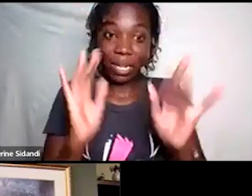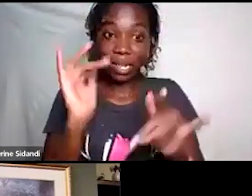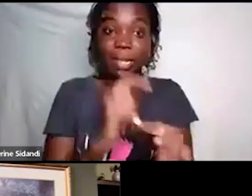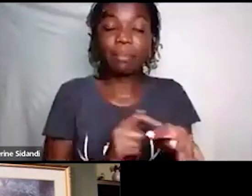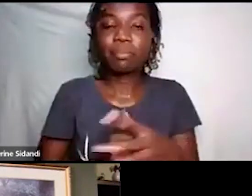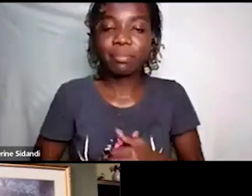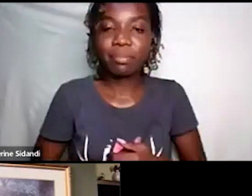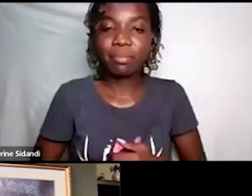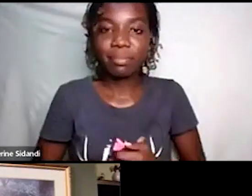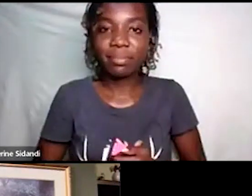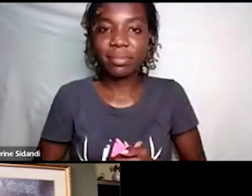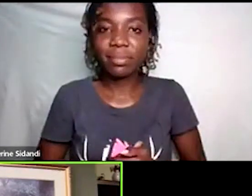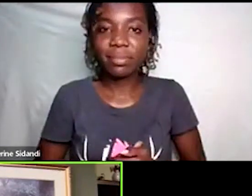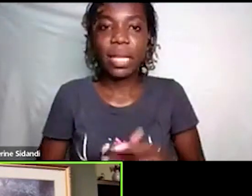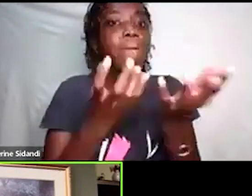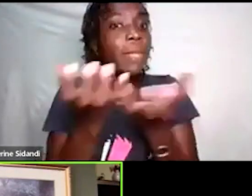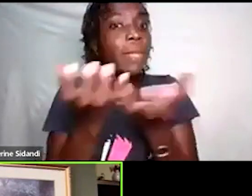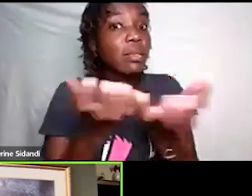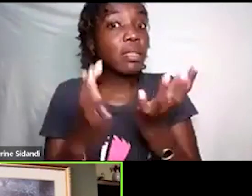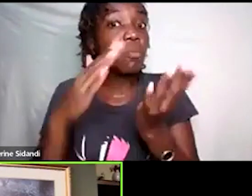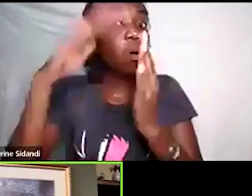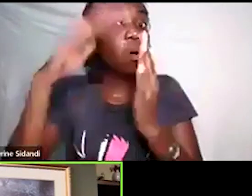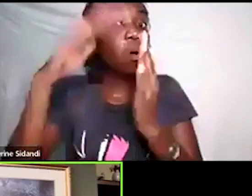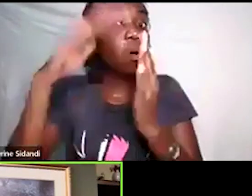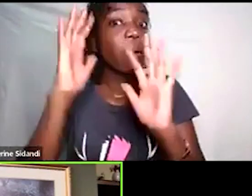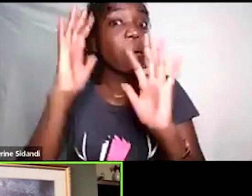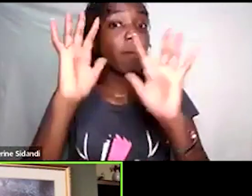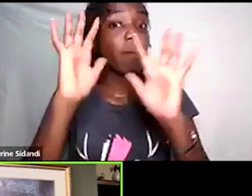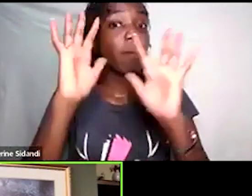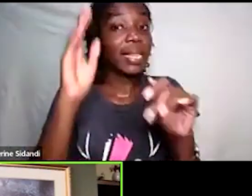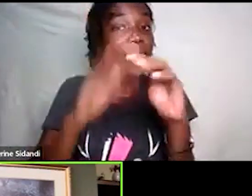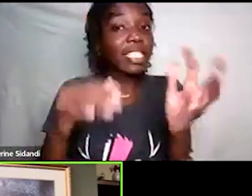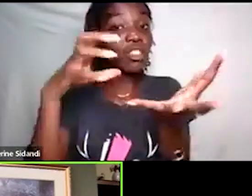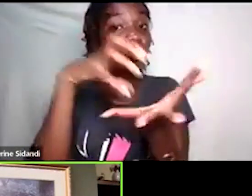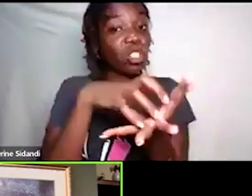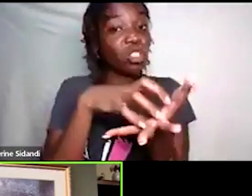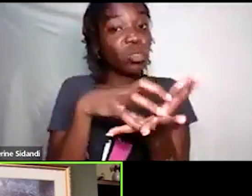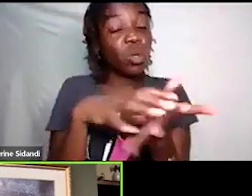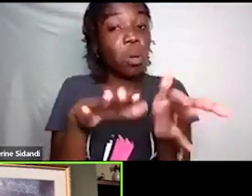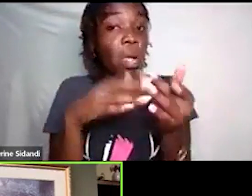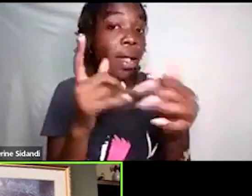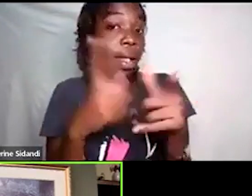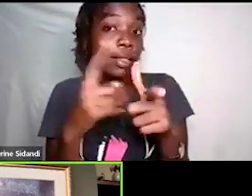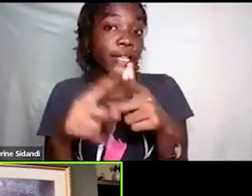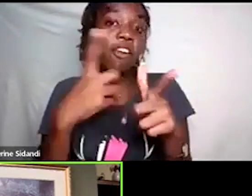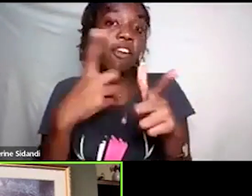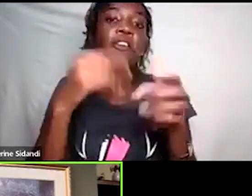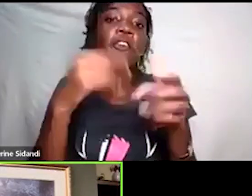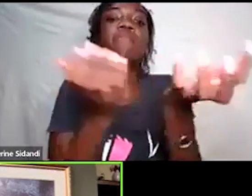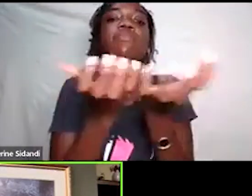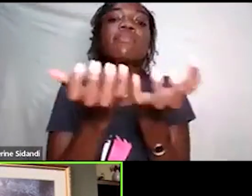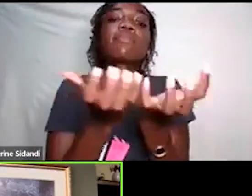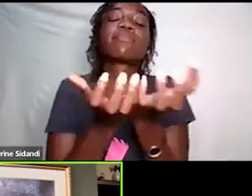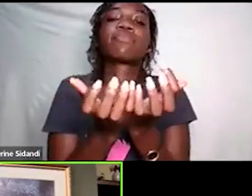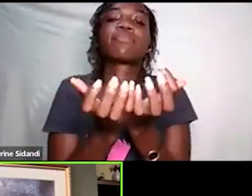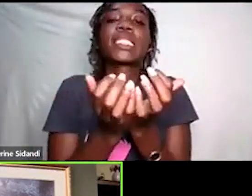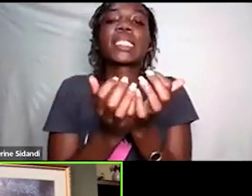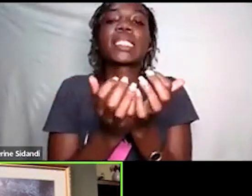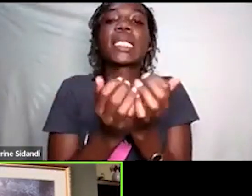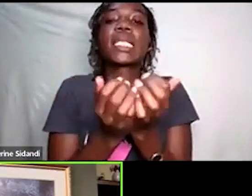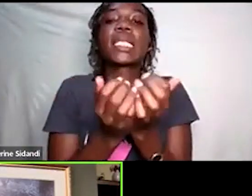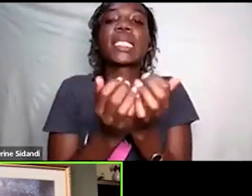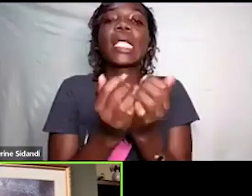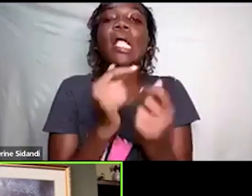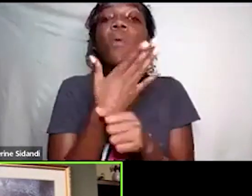Is the business more important than the situation? Then they go for business. Do they want to do